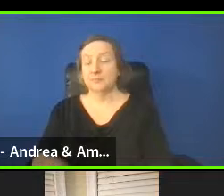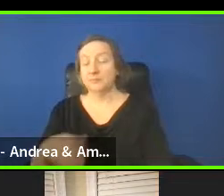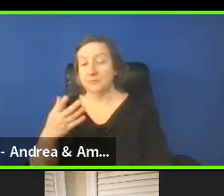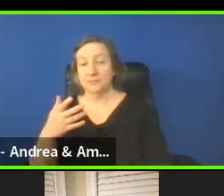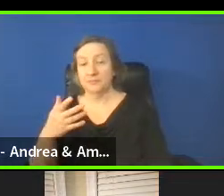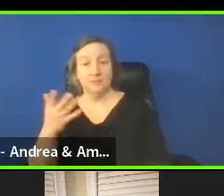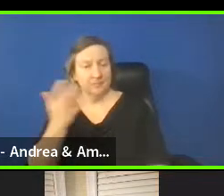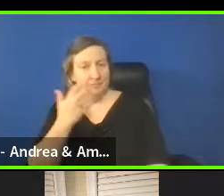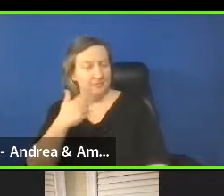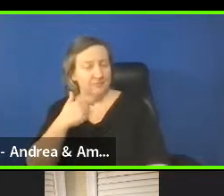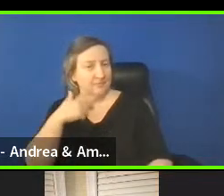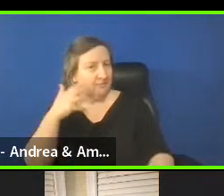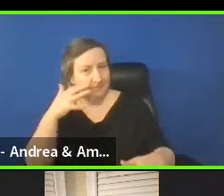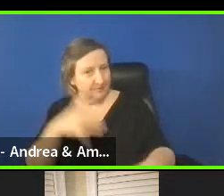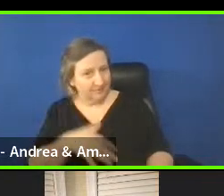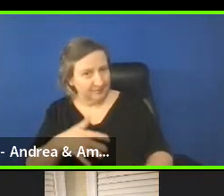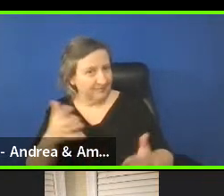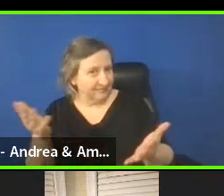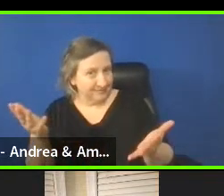floored.